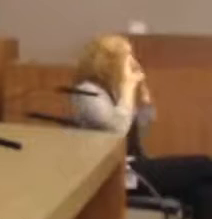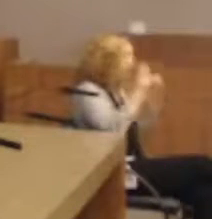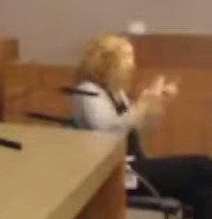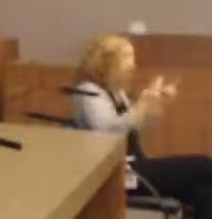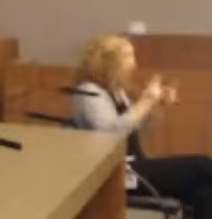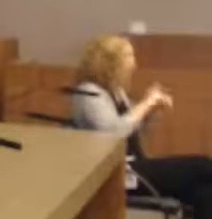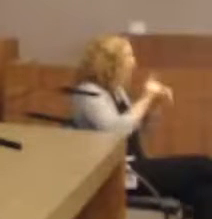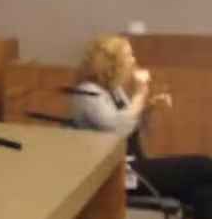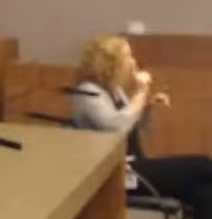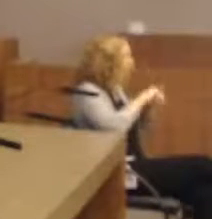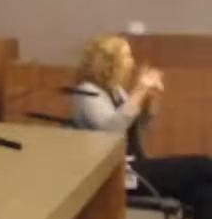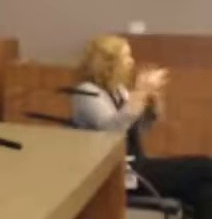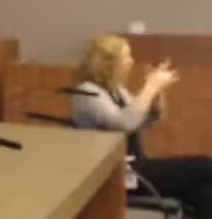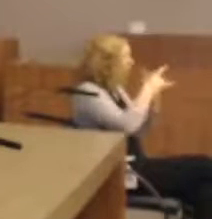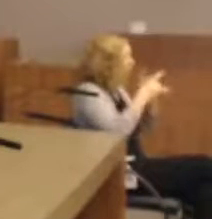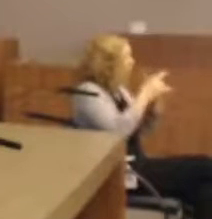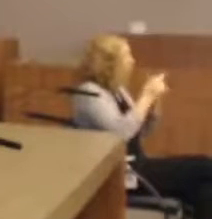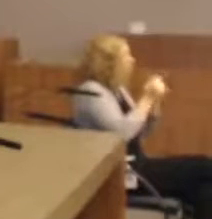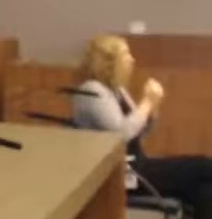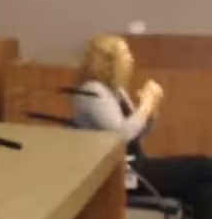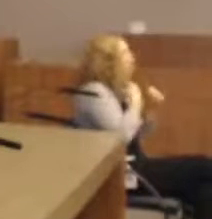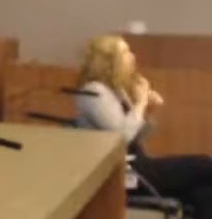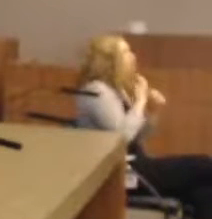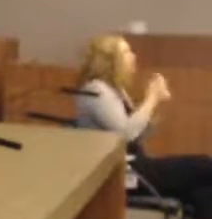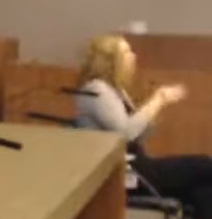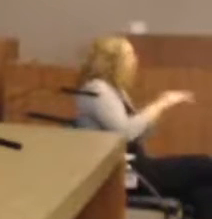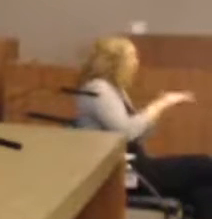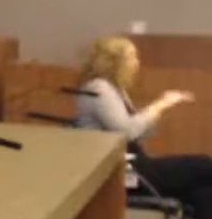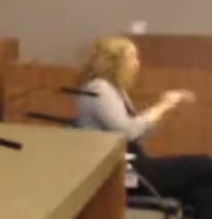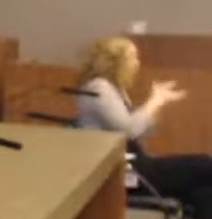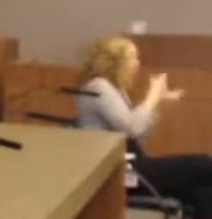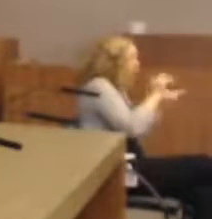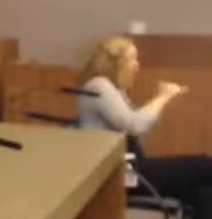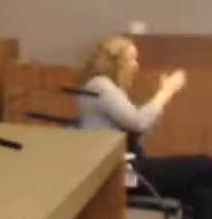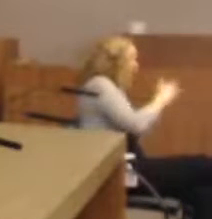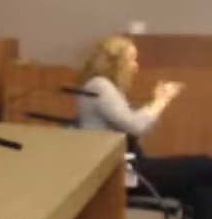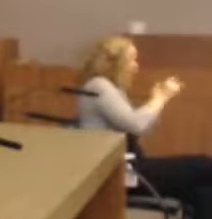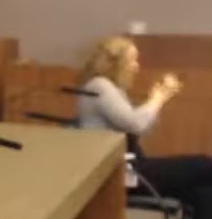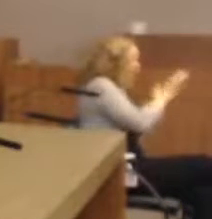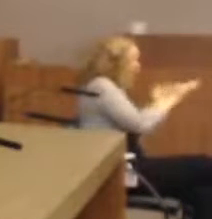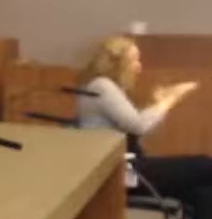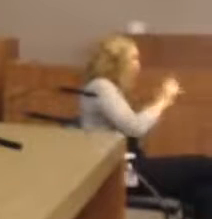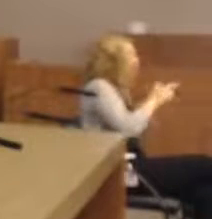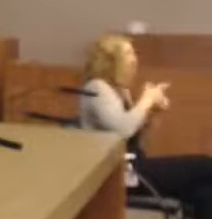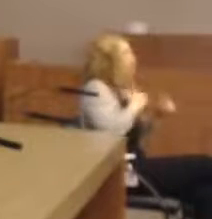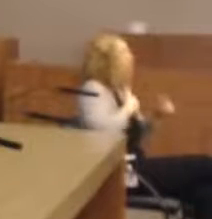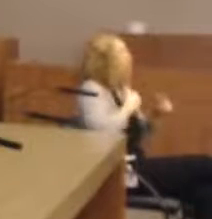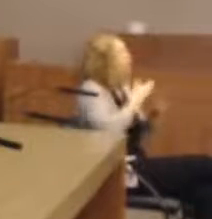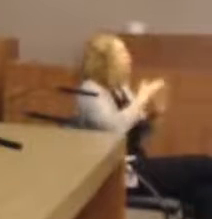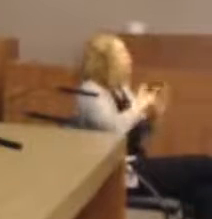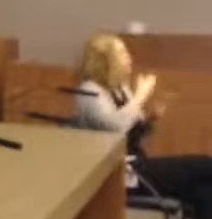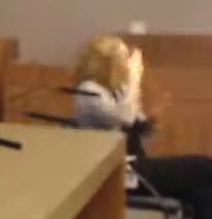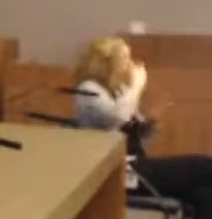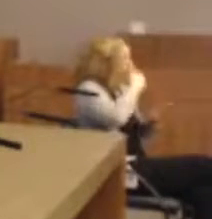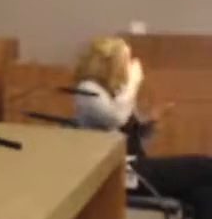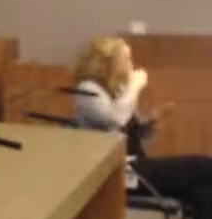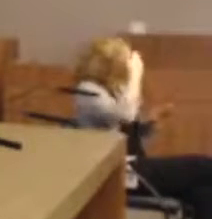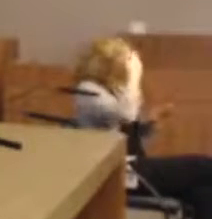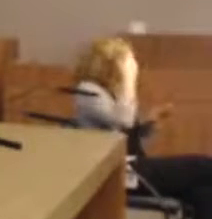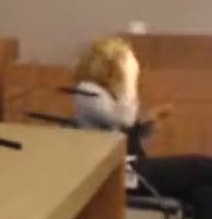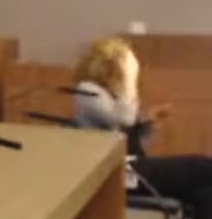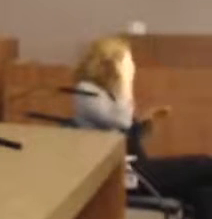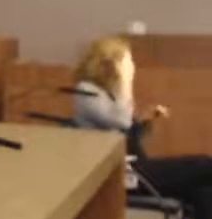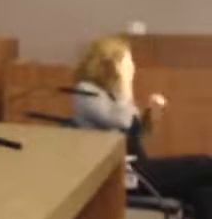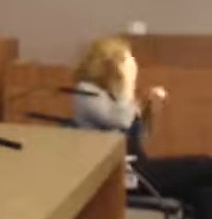can't put it together in verbal language. That's because this gets turned off. And then we have the prefrontal lobe. So that's that front part that I told you, that's